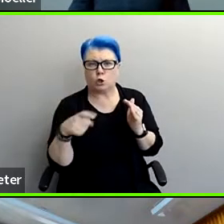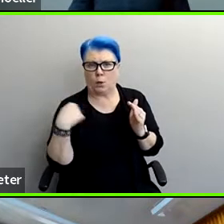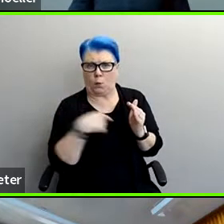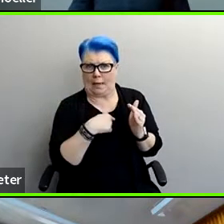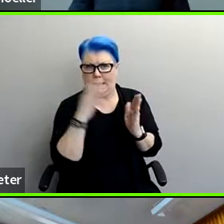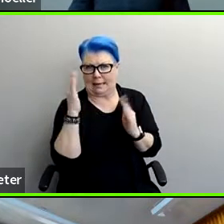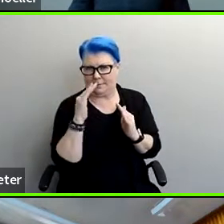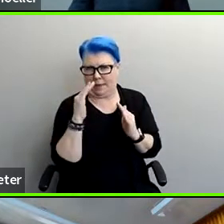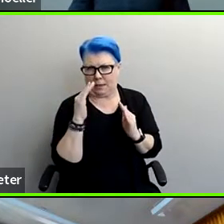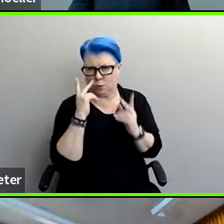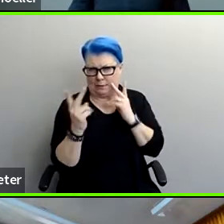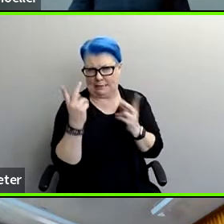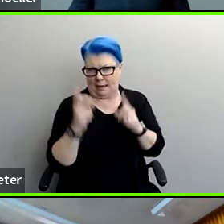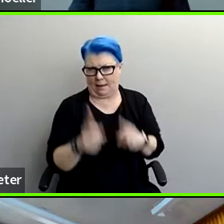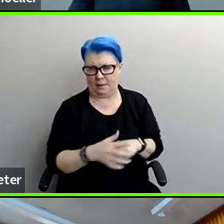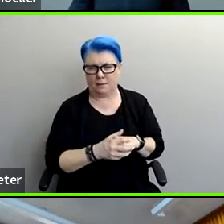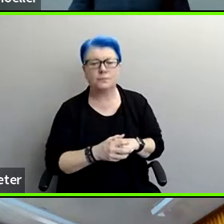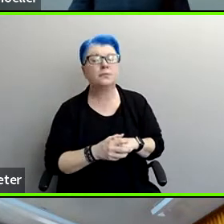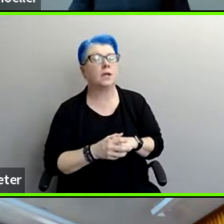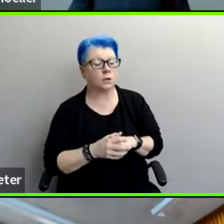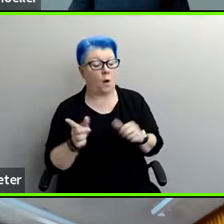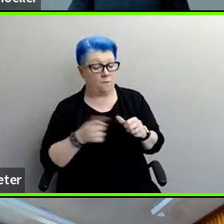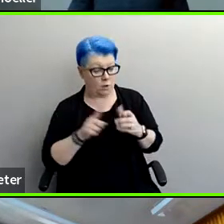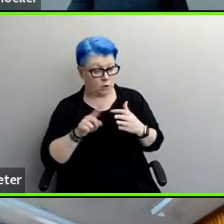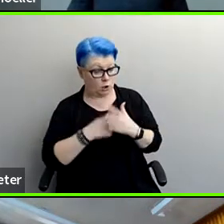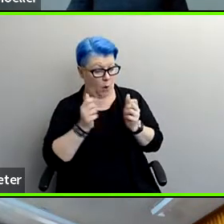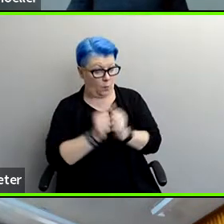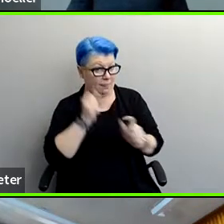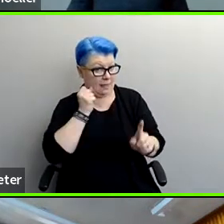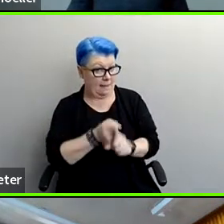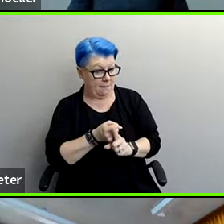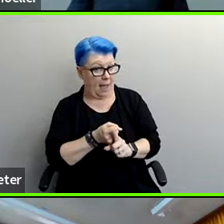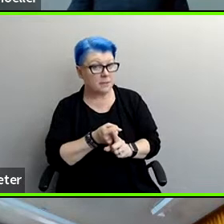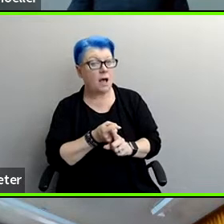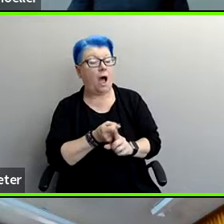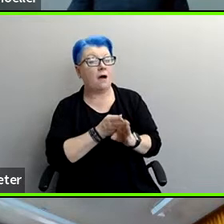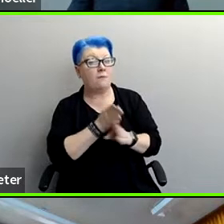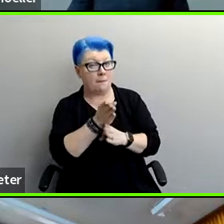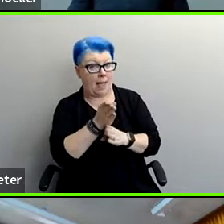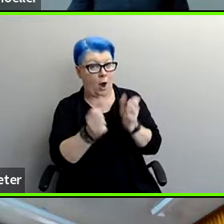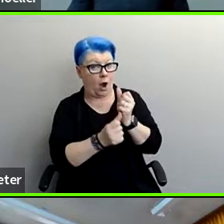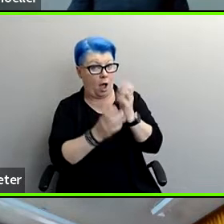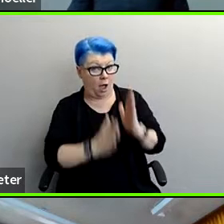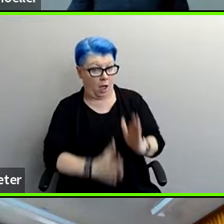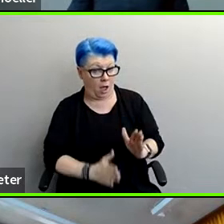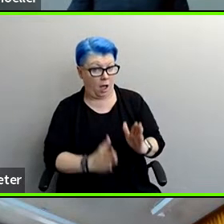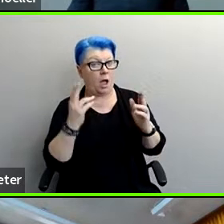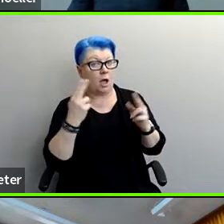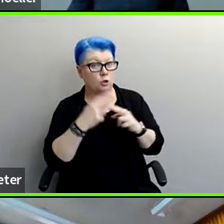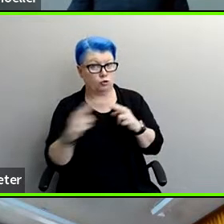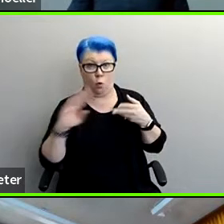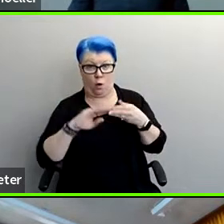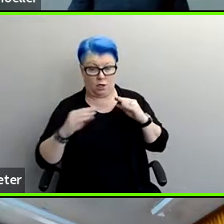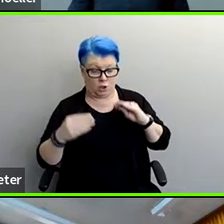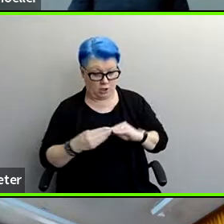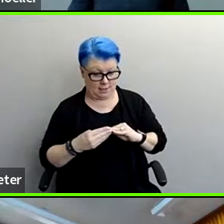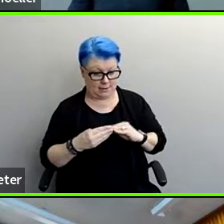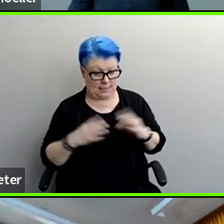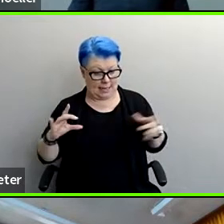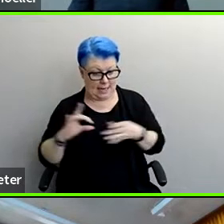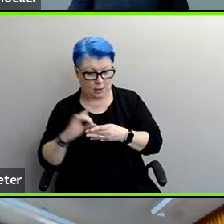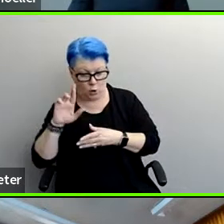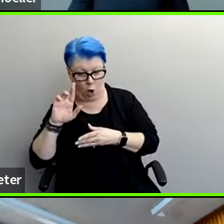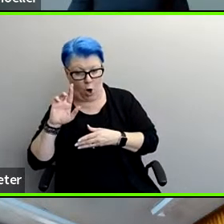so first, I'll start off with the impact of paraprofessional shortages as it relates to the RBT positions. The